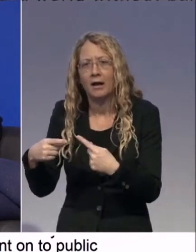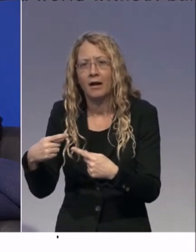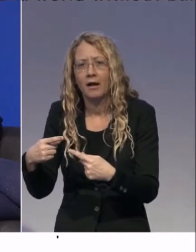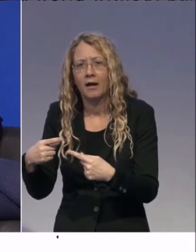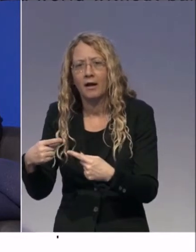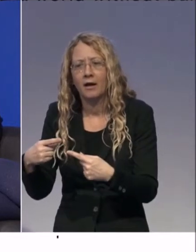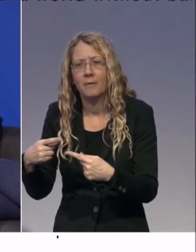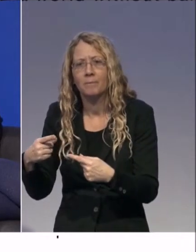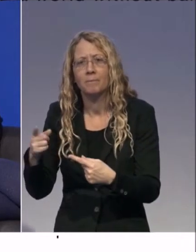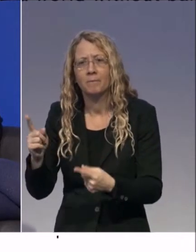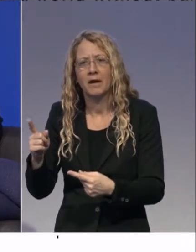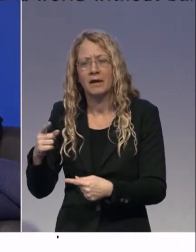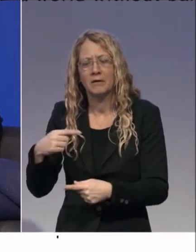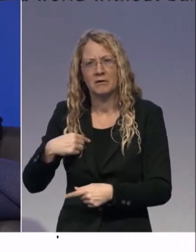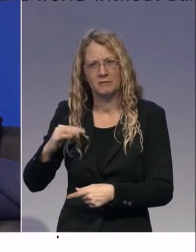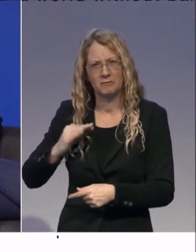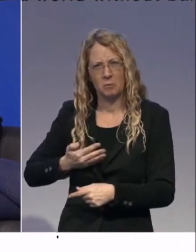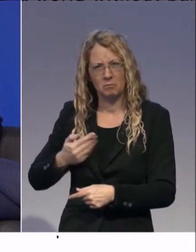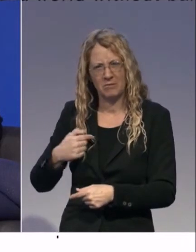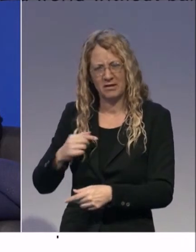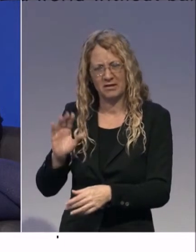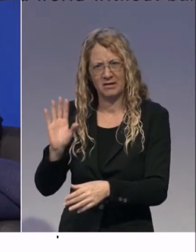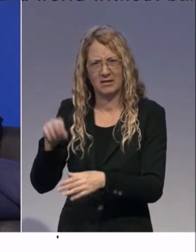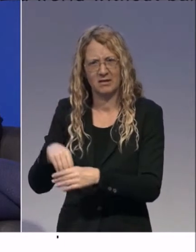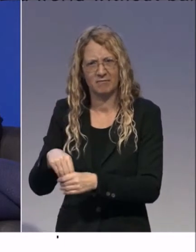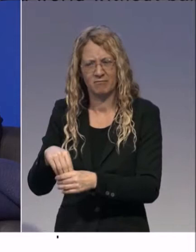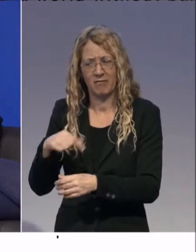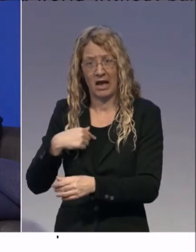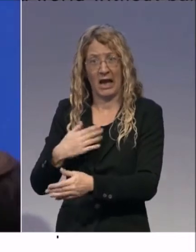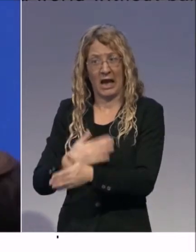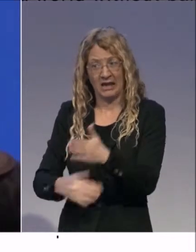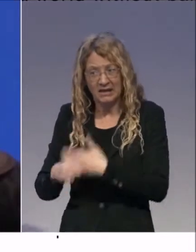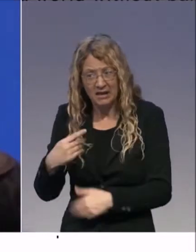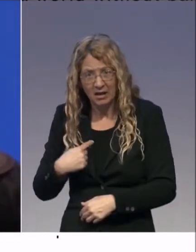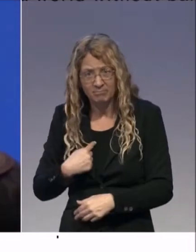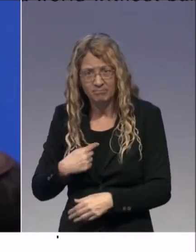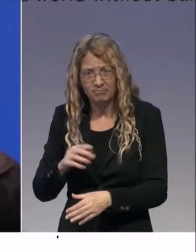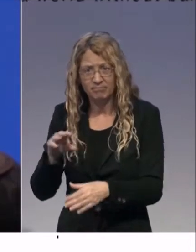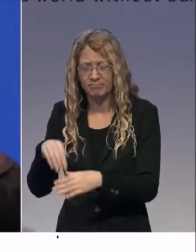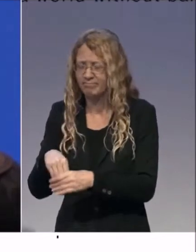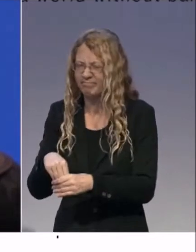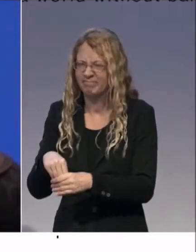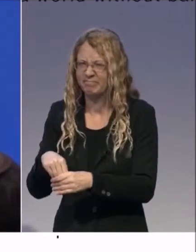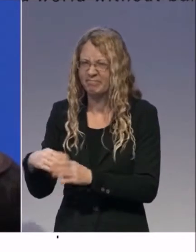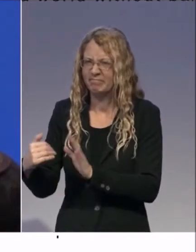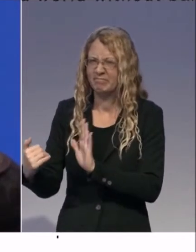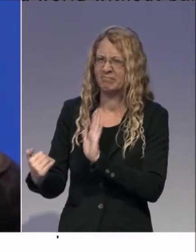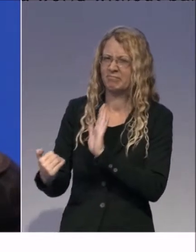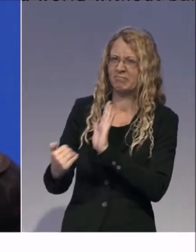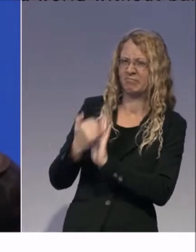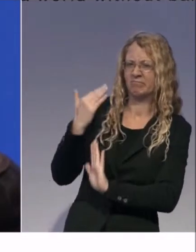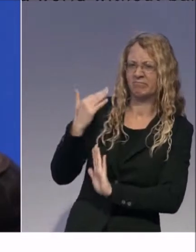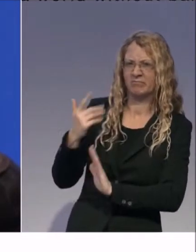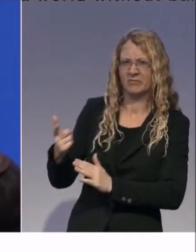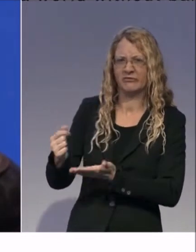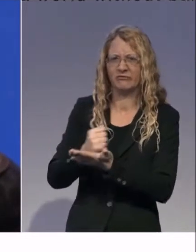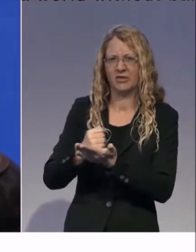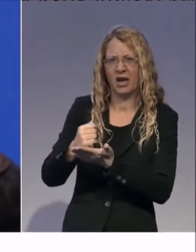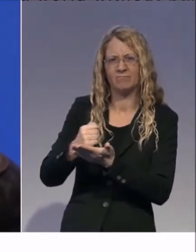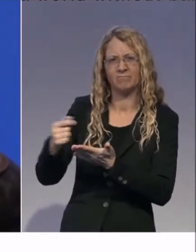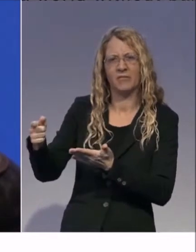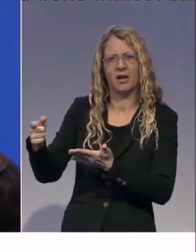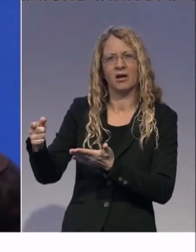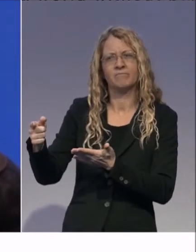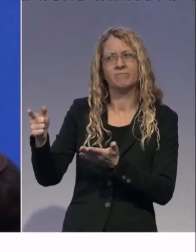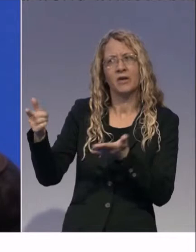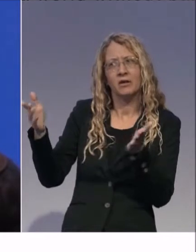disabilities in sexual and reproductive health. And that was what spurred my interest in disability